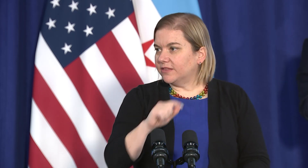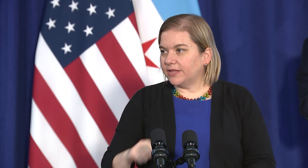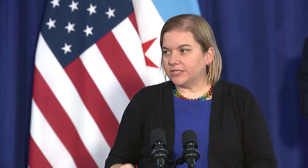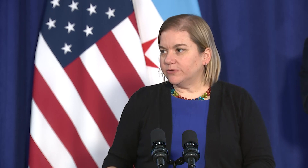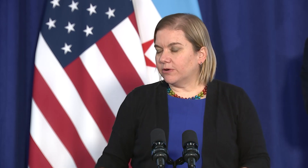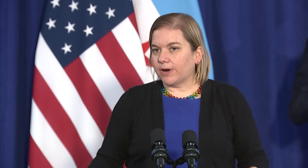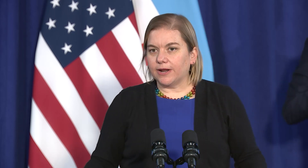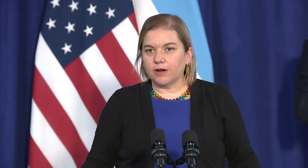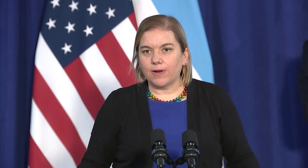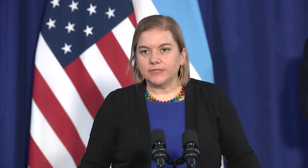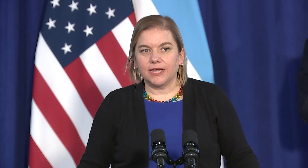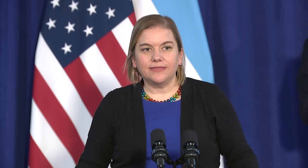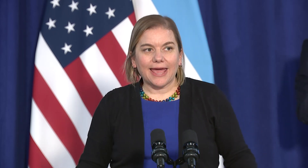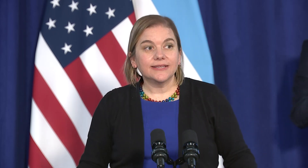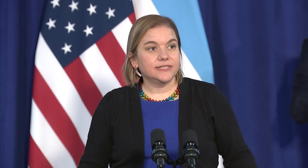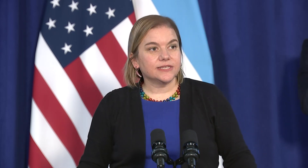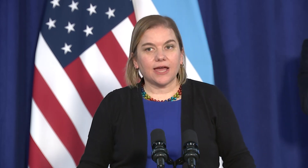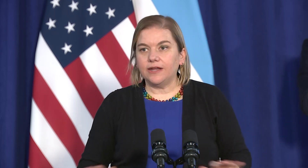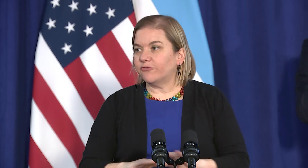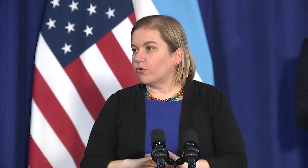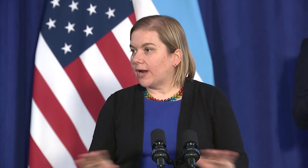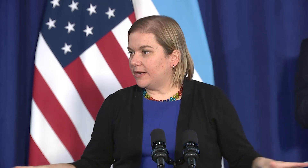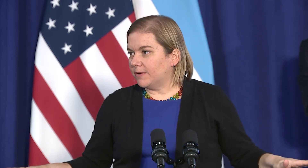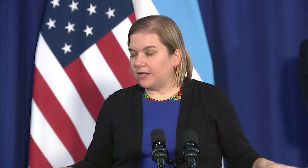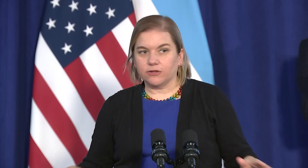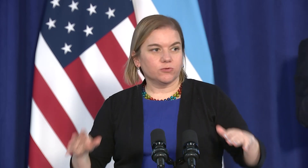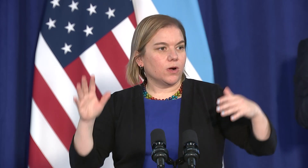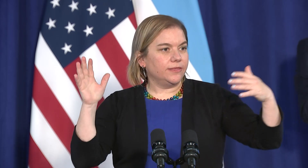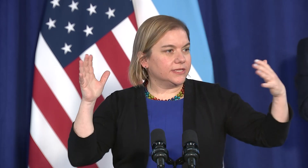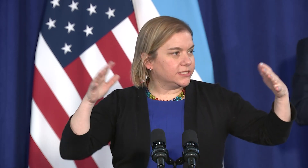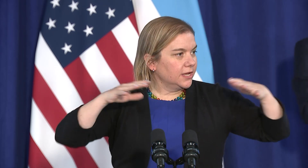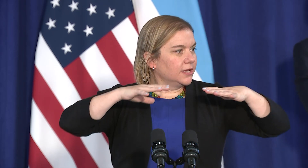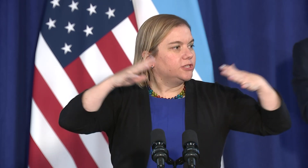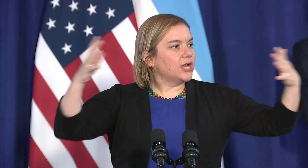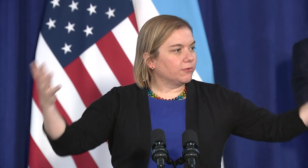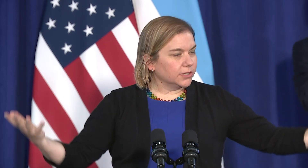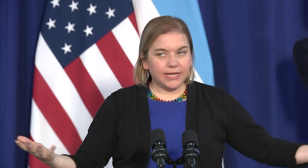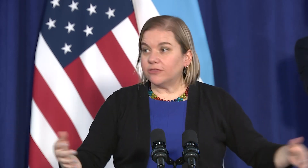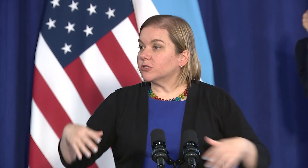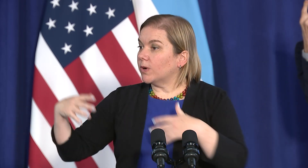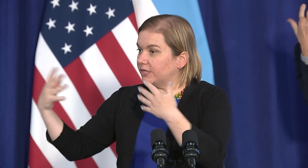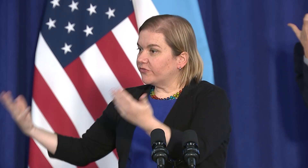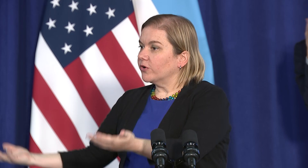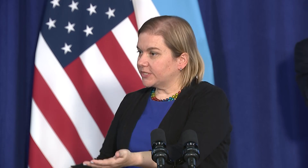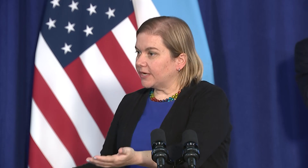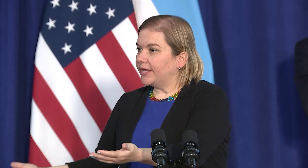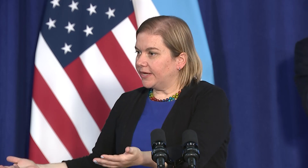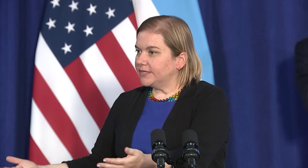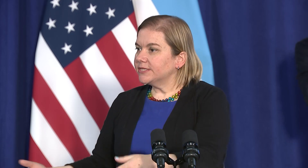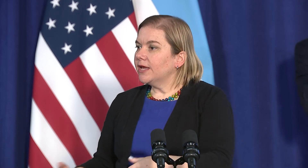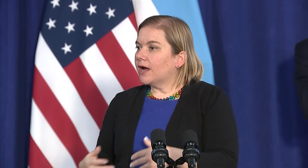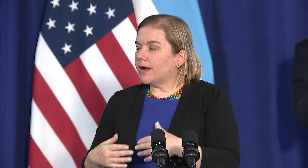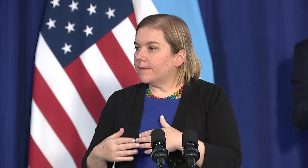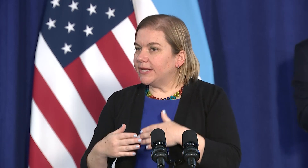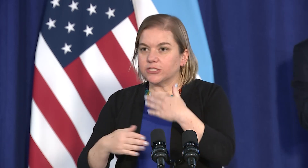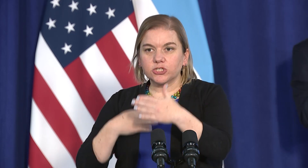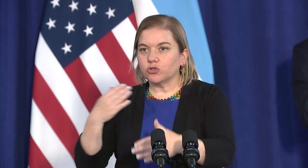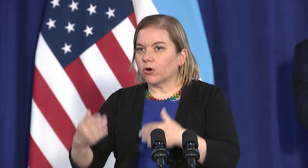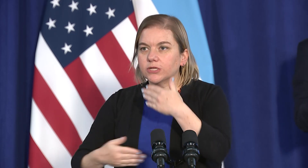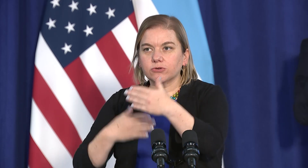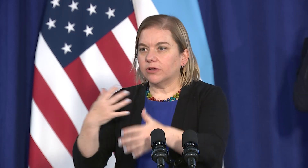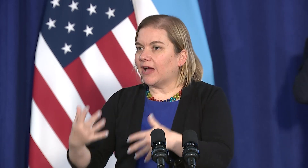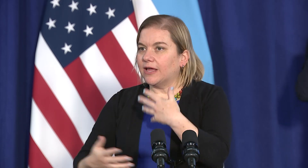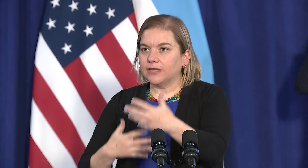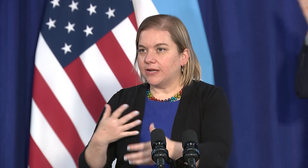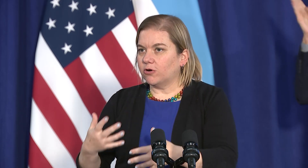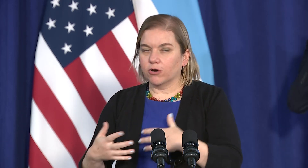can find the link to it right on our website. That is designed for anybody. There's one that's generally, and there's one that's focused on kids. It's a